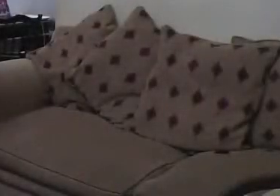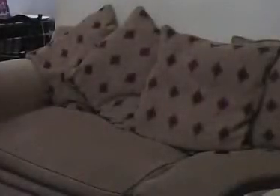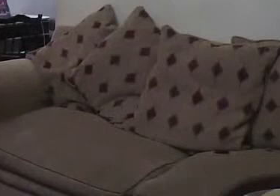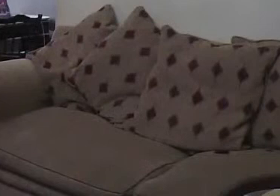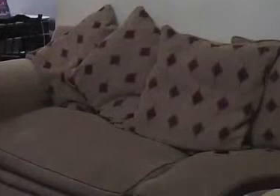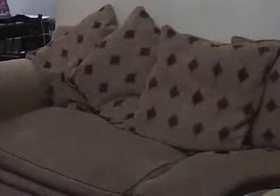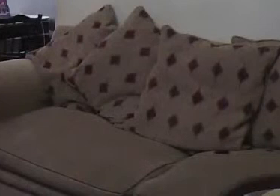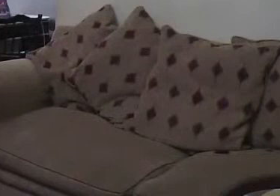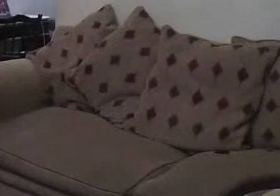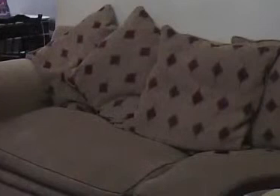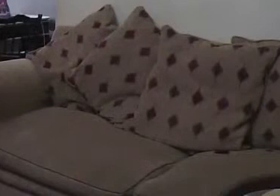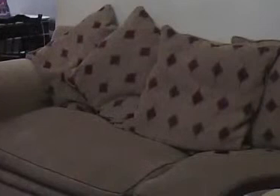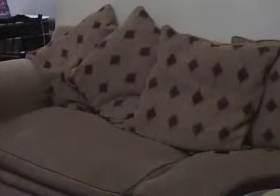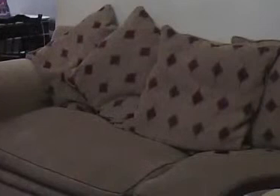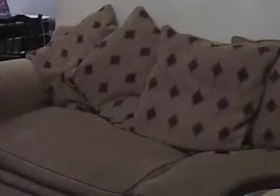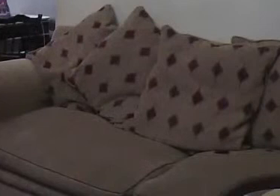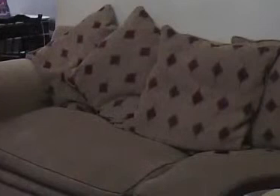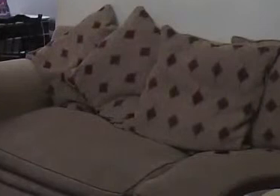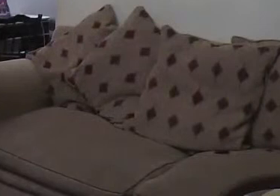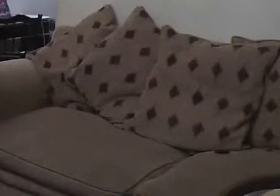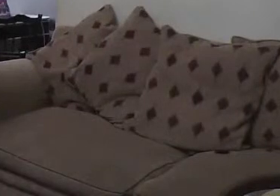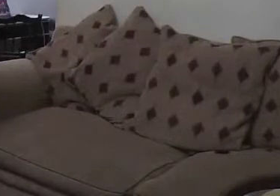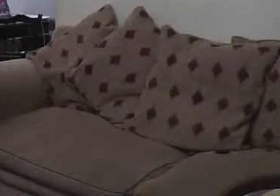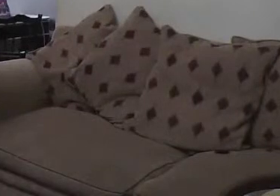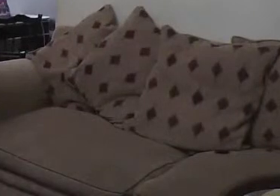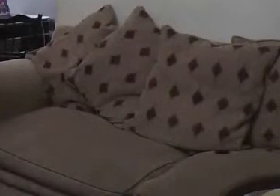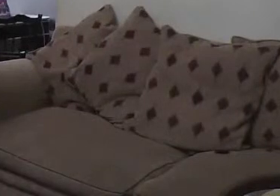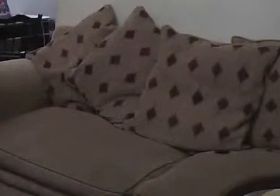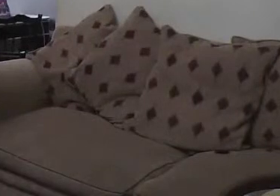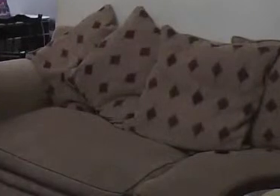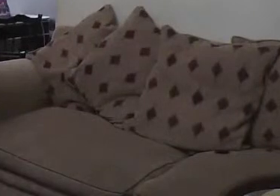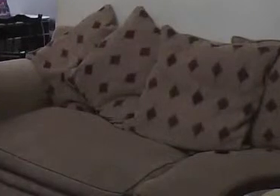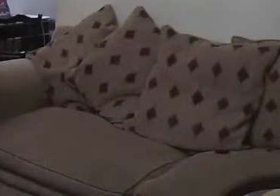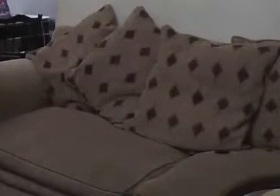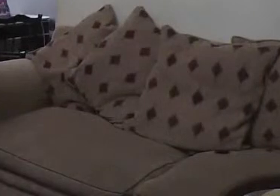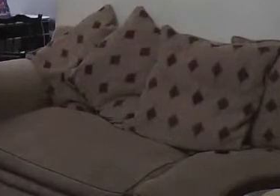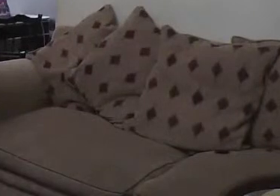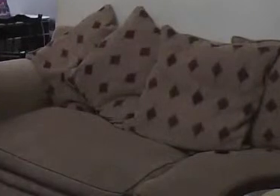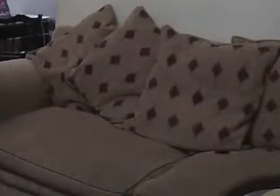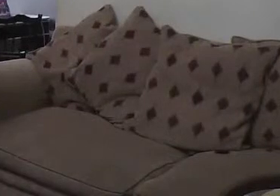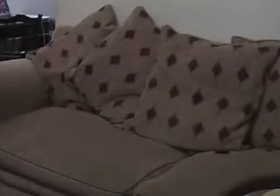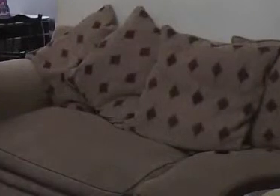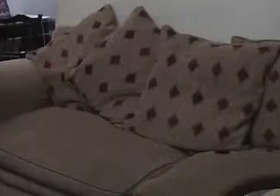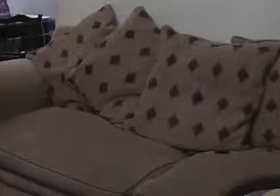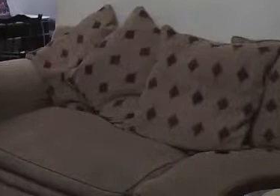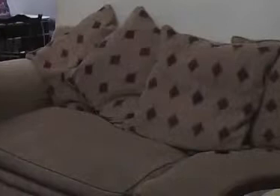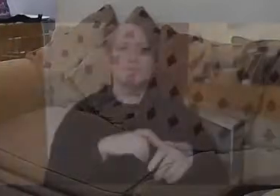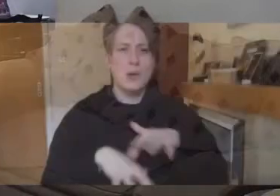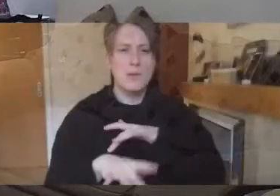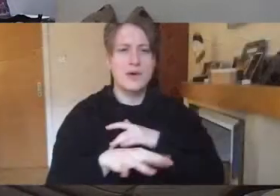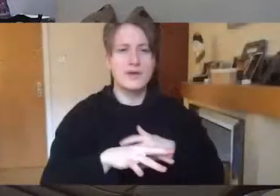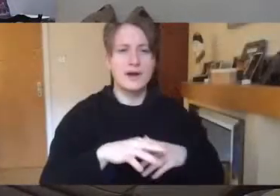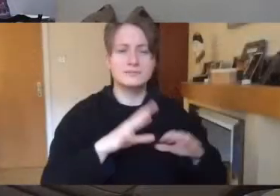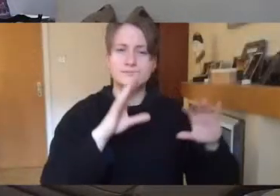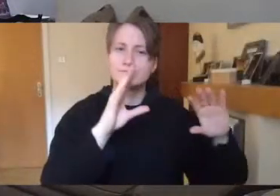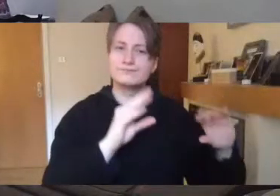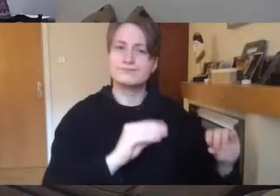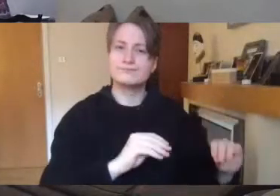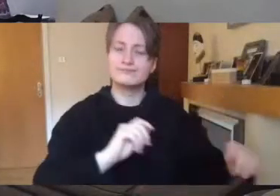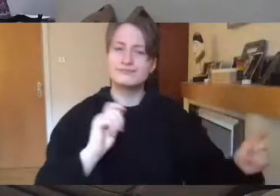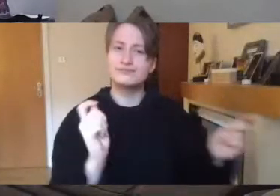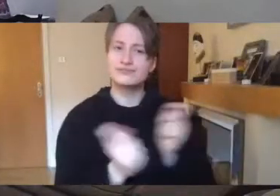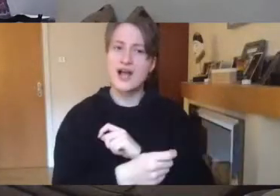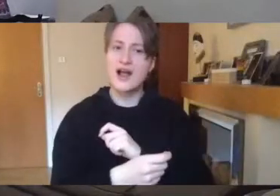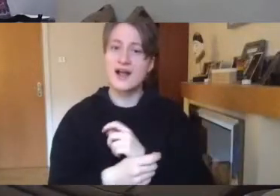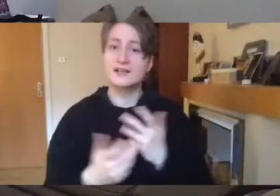From the evocative sound world of Ian Wilson, I'm now going to play 4 Capriccios by George Vass. I've known George for